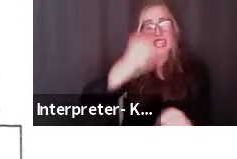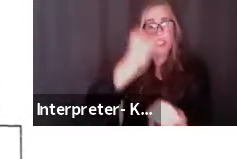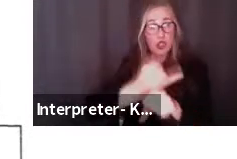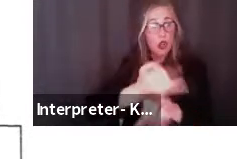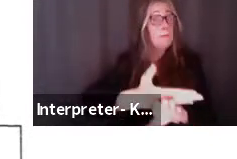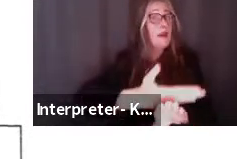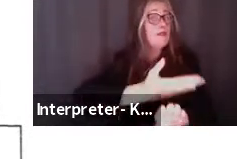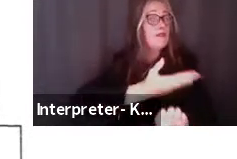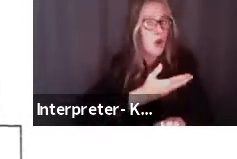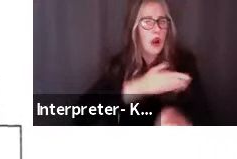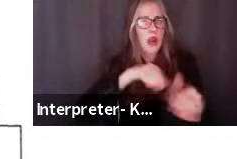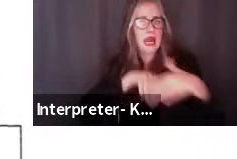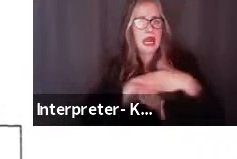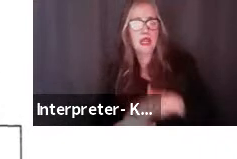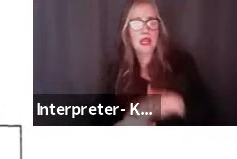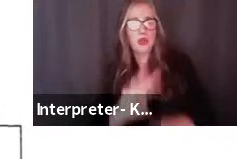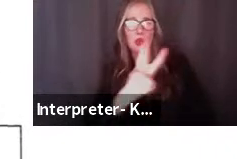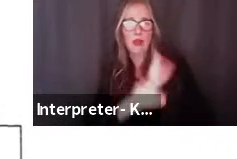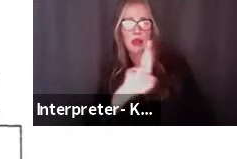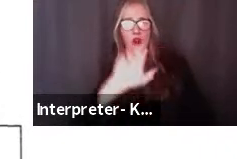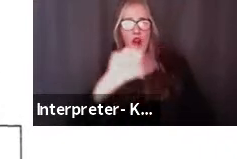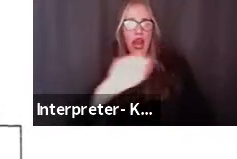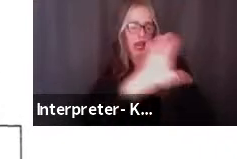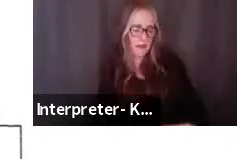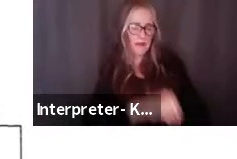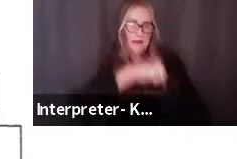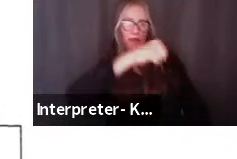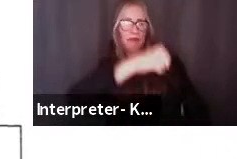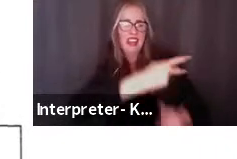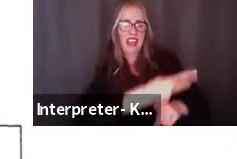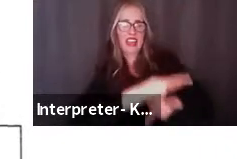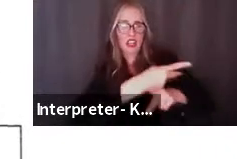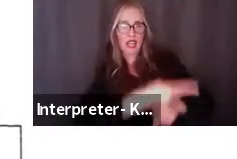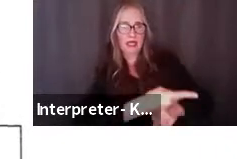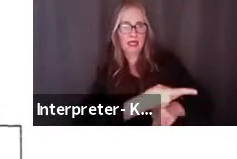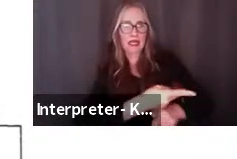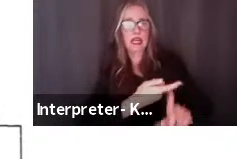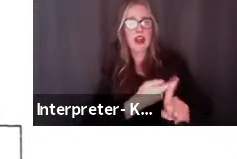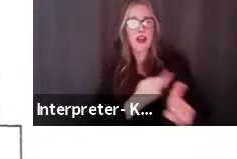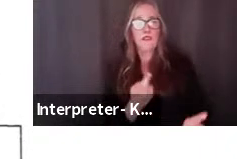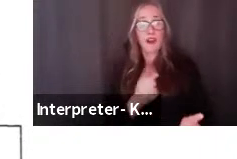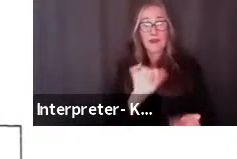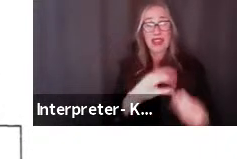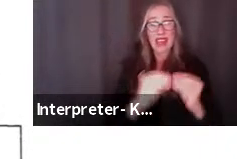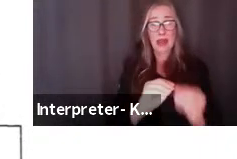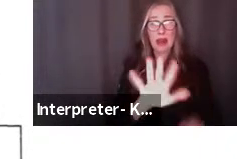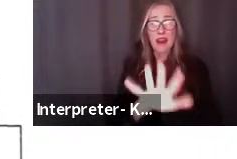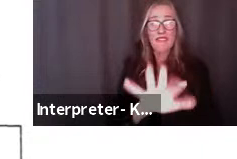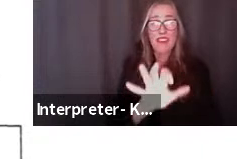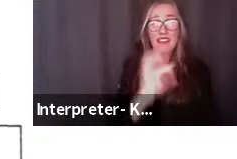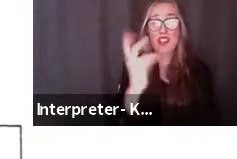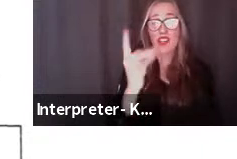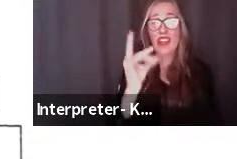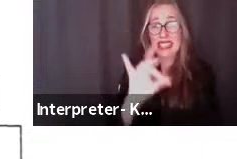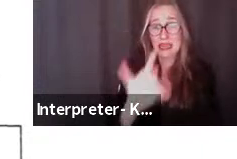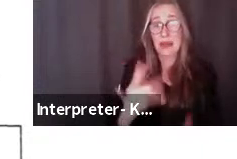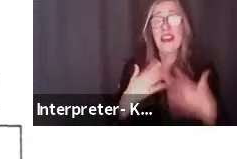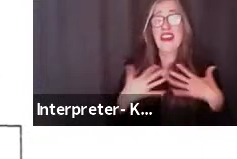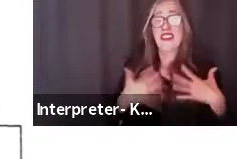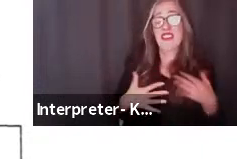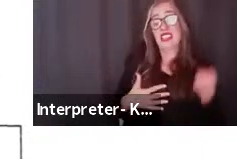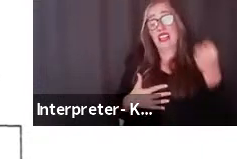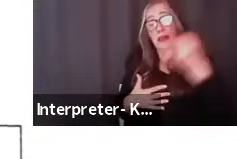passing into wra custody of that number 518 people were physically transferred to a wre